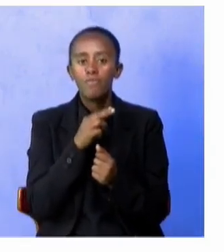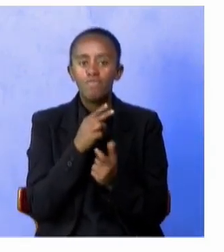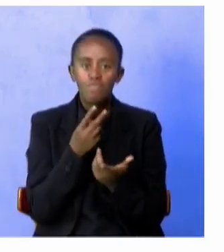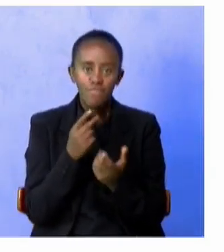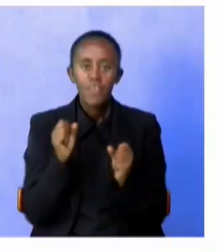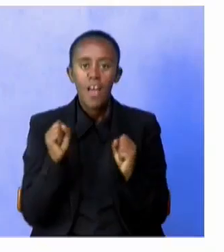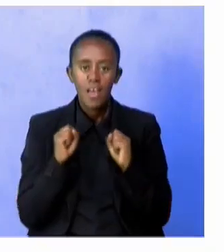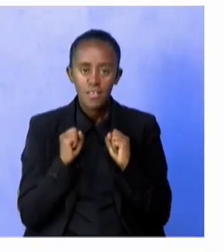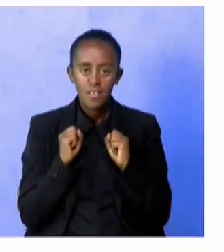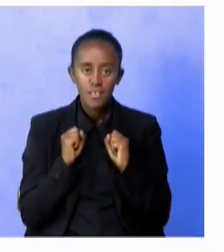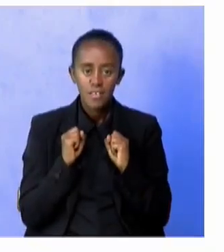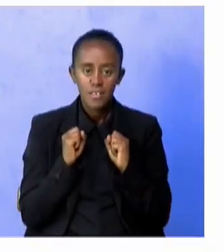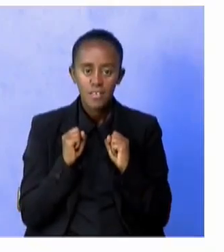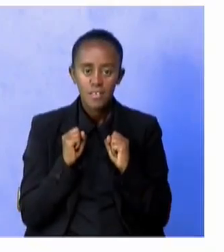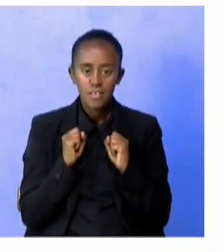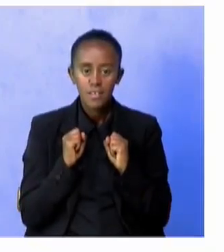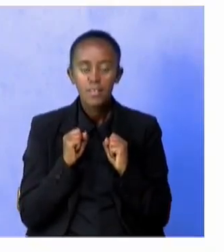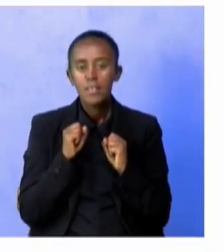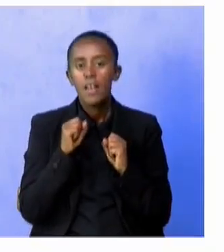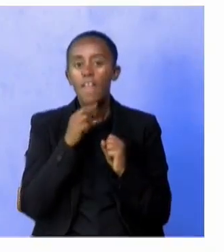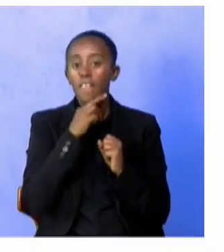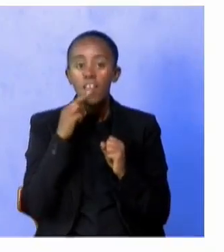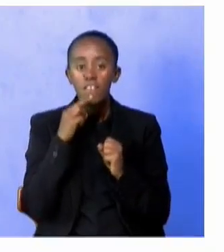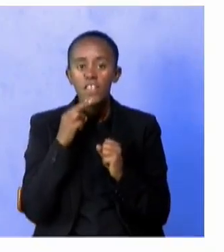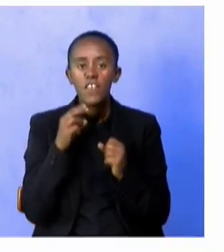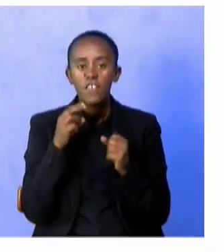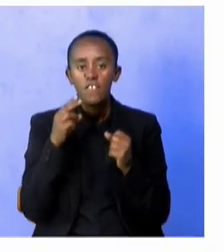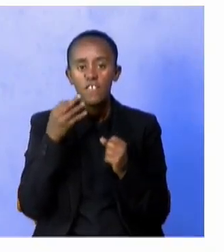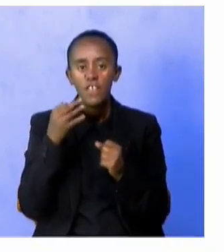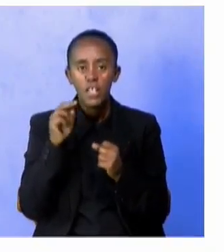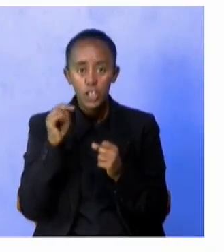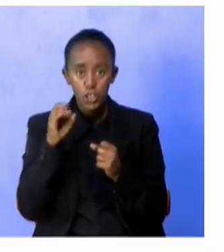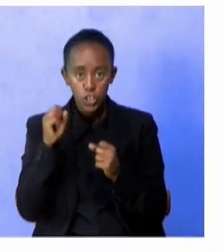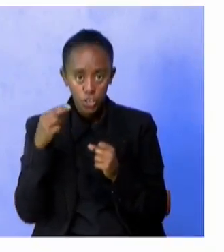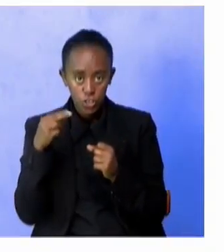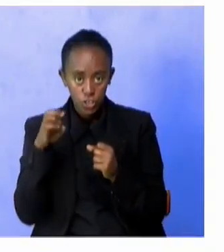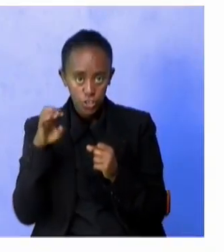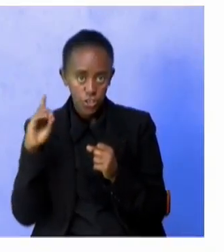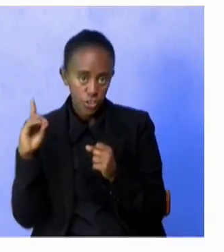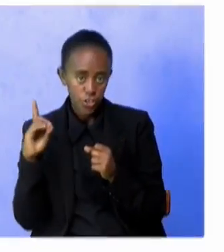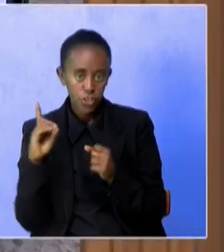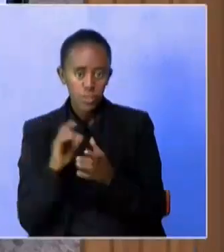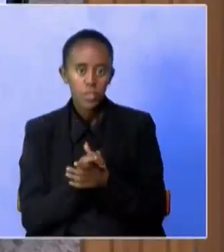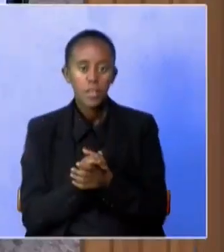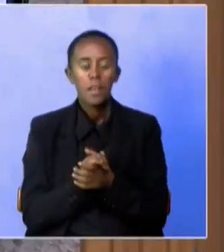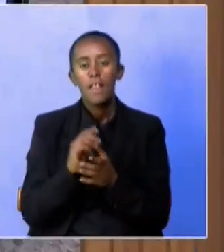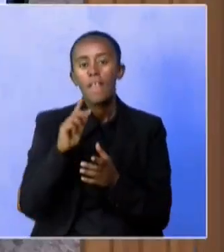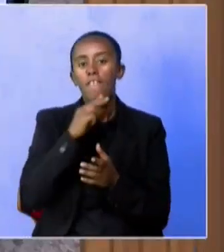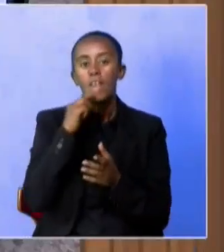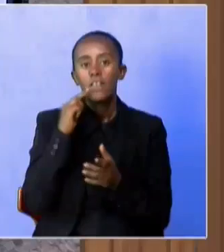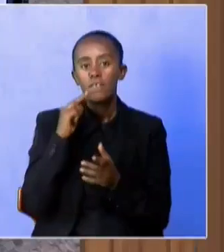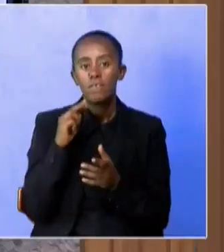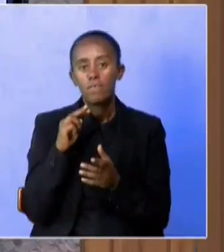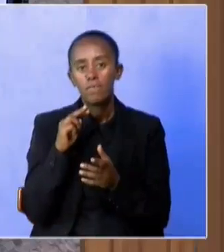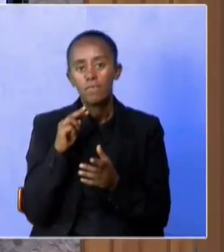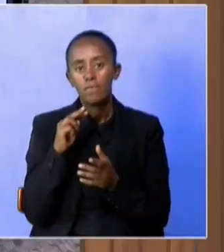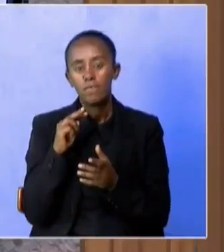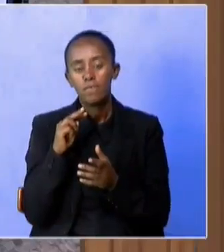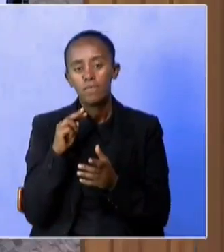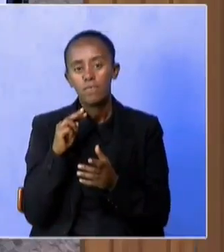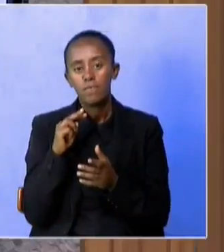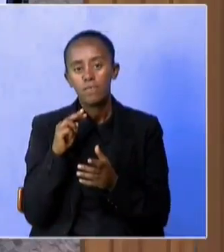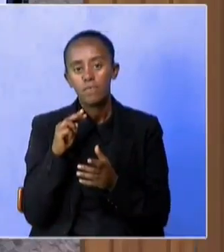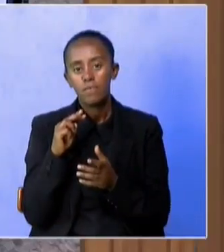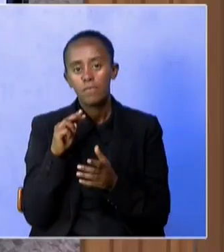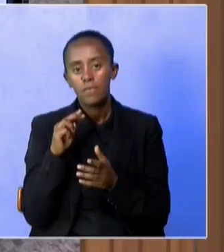changed into its past participle form. She has finished her homework. The second one,